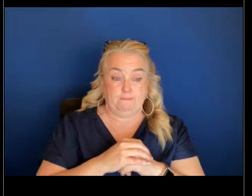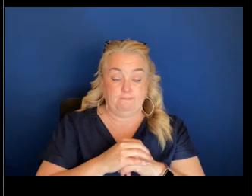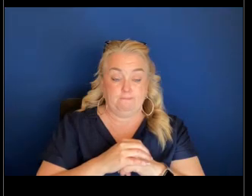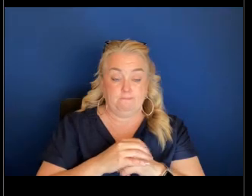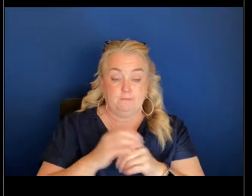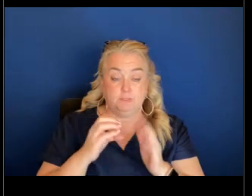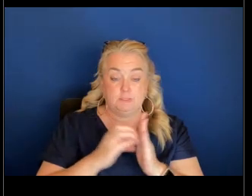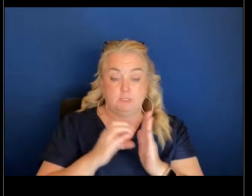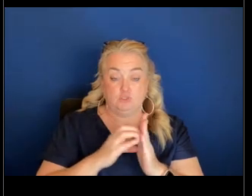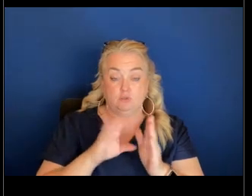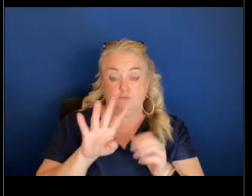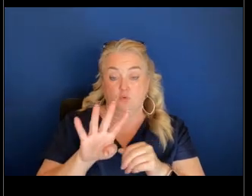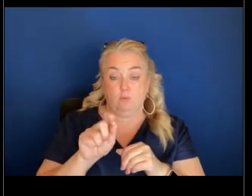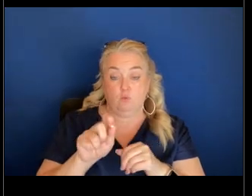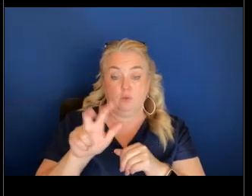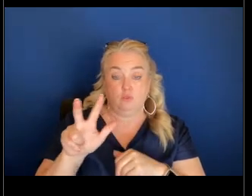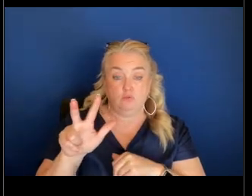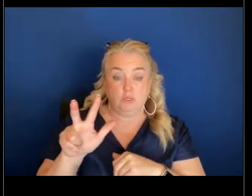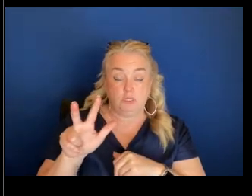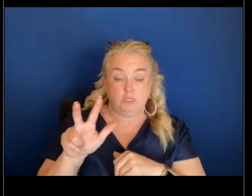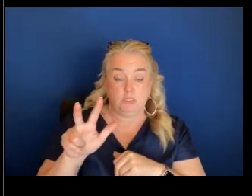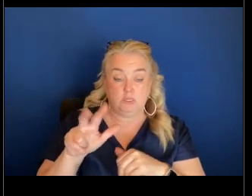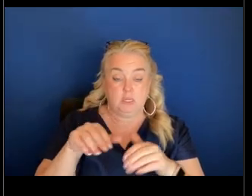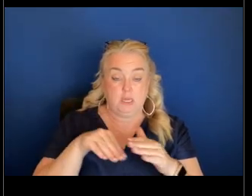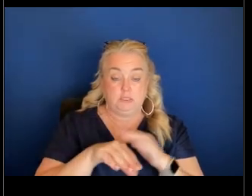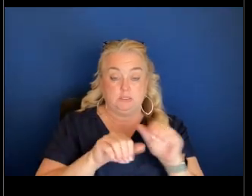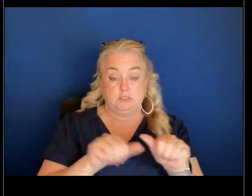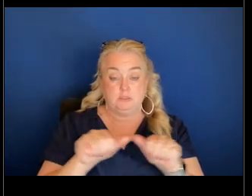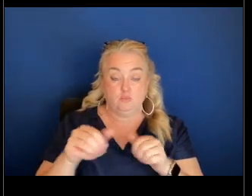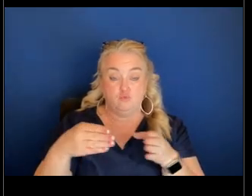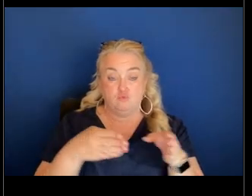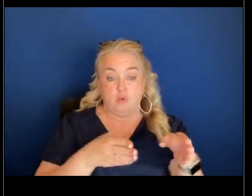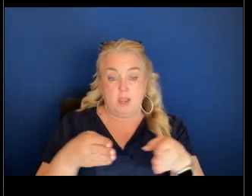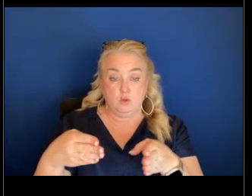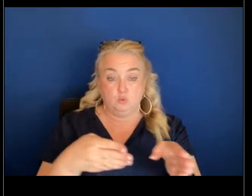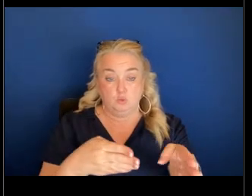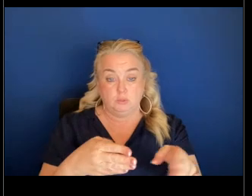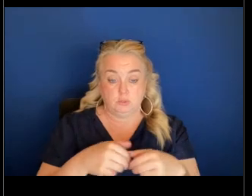Section 4.3, Accessible Routes,